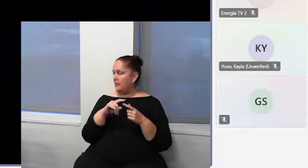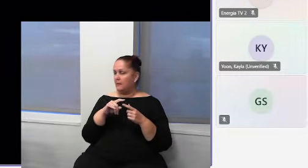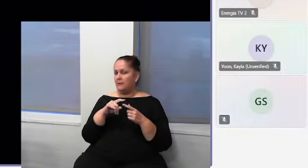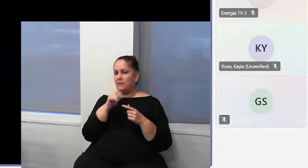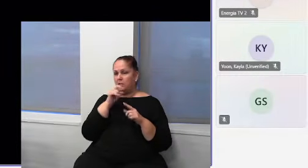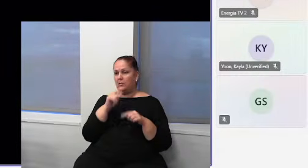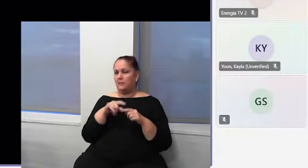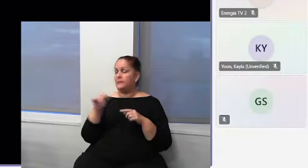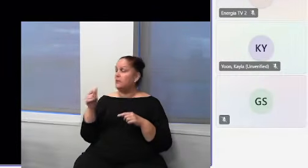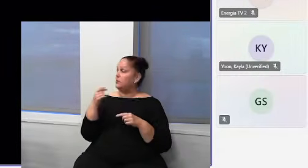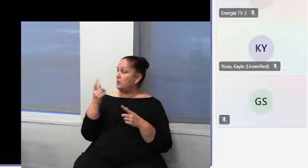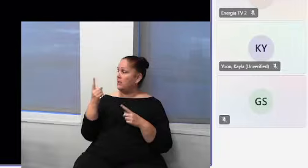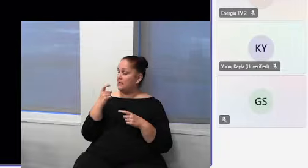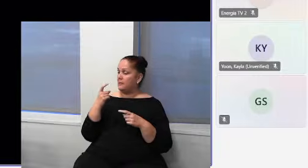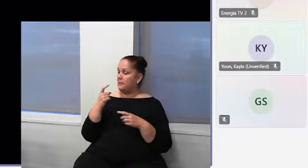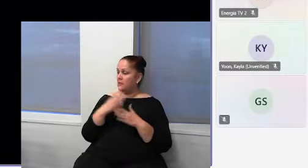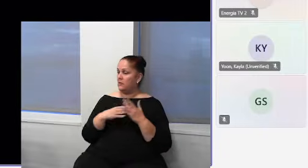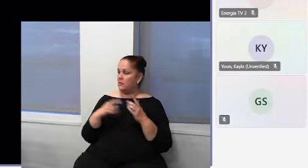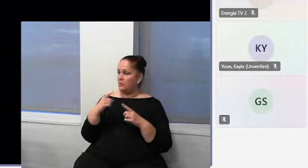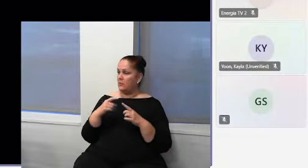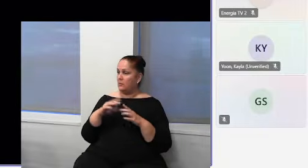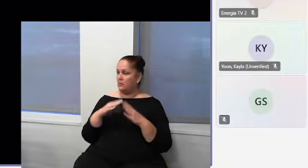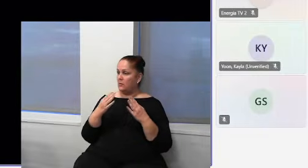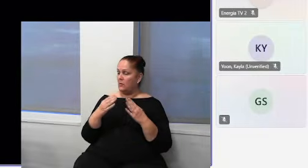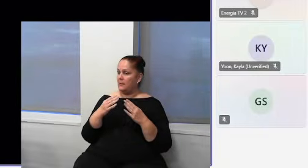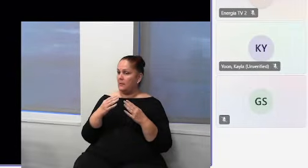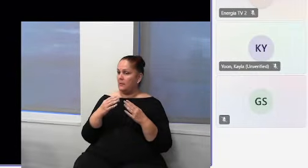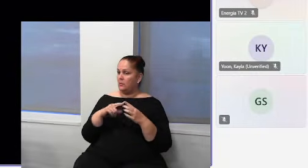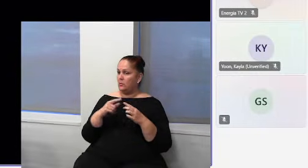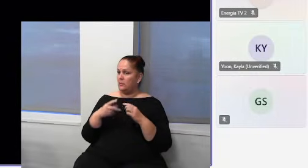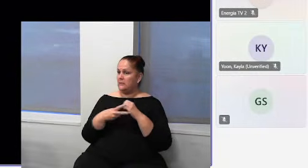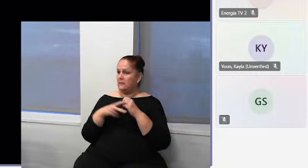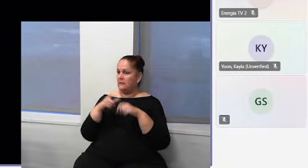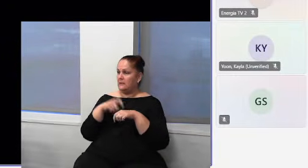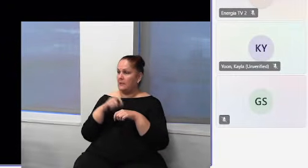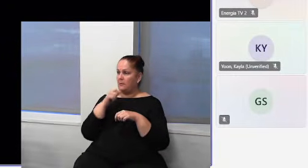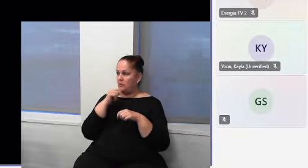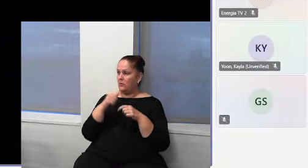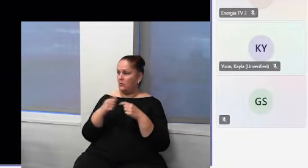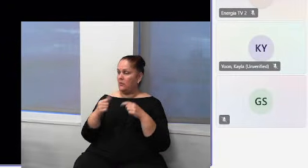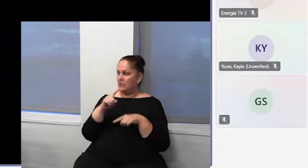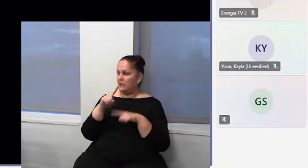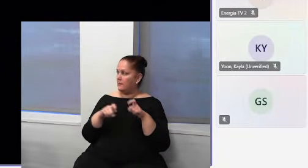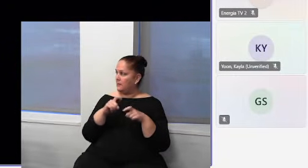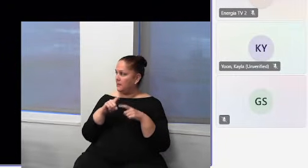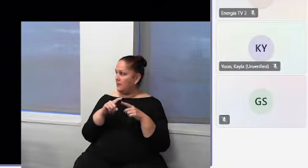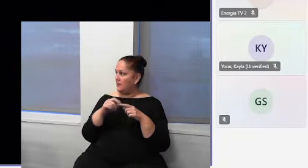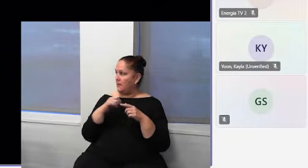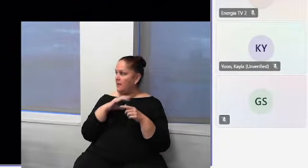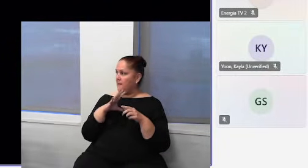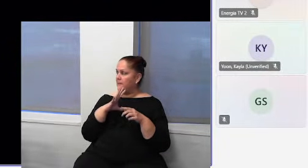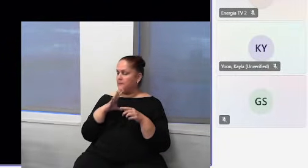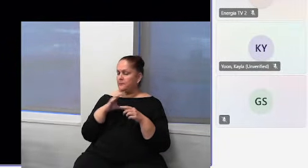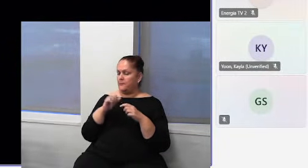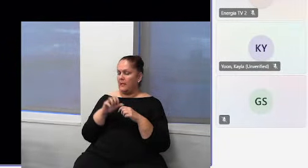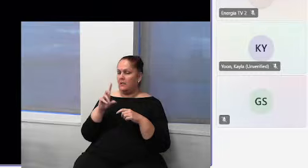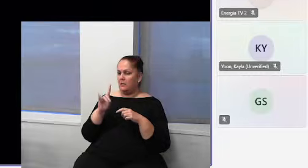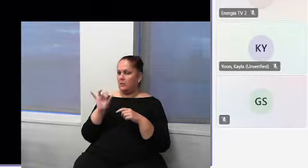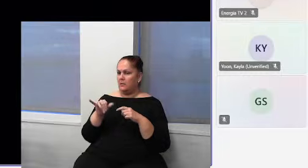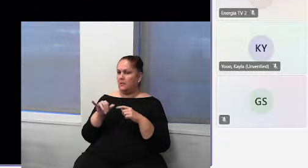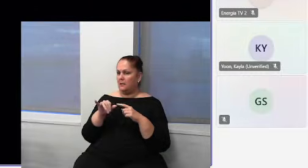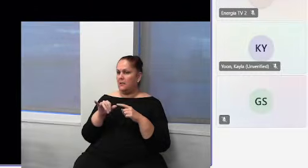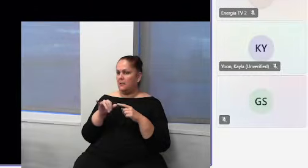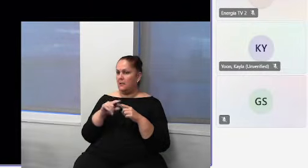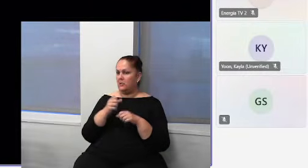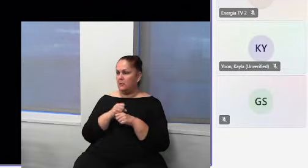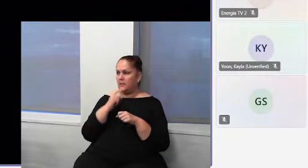no longer being the T&D panel. All right. In other words, you're asking me at some point to be open to making a slot of time where we deal with any cross if necessary, and I'm open to that. I will